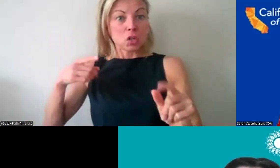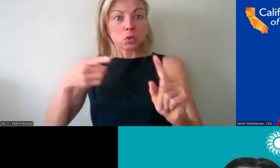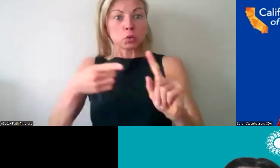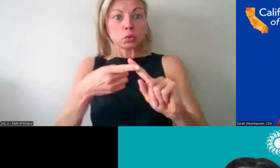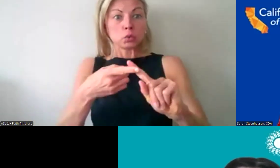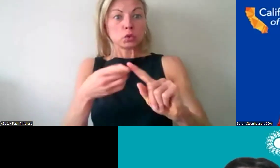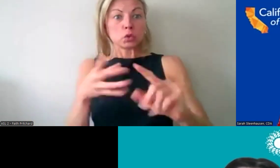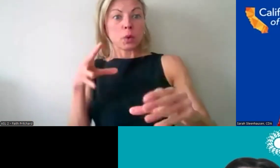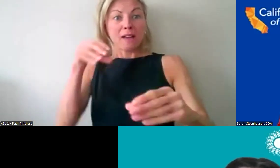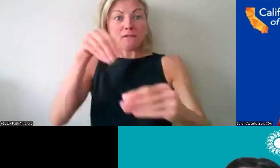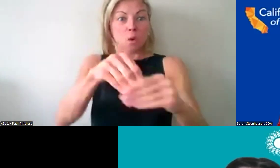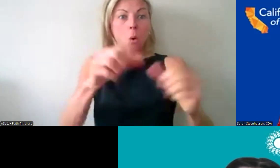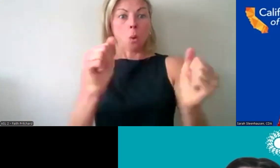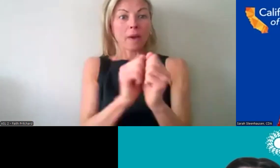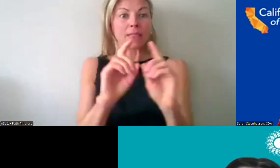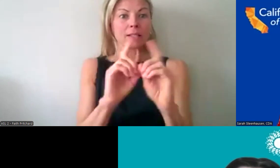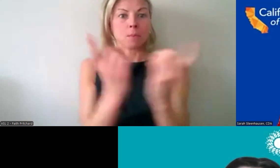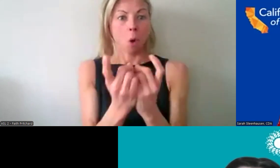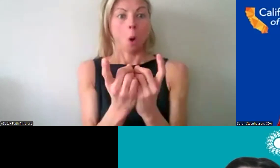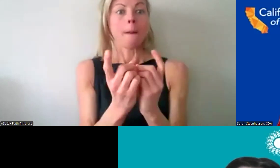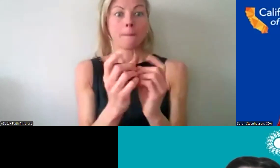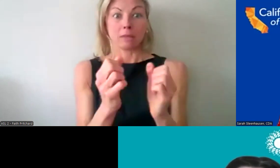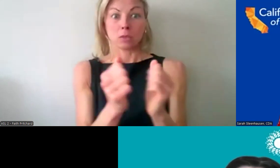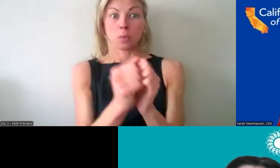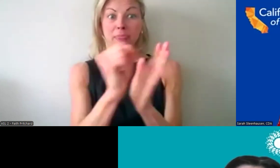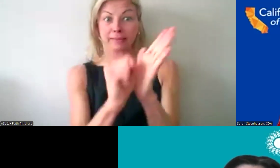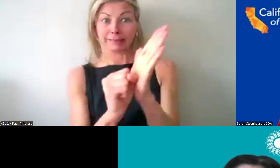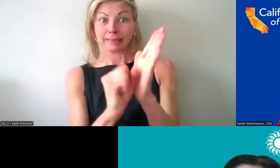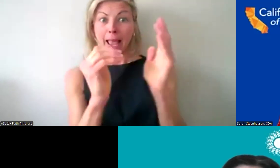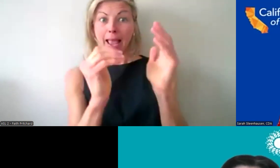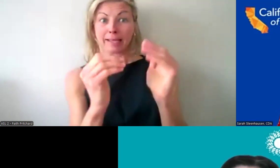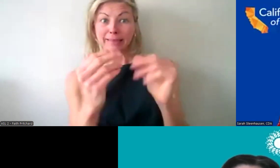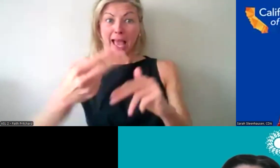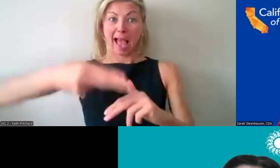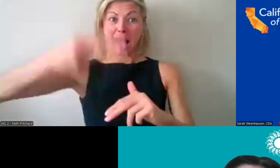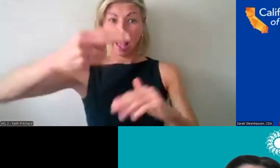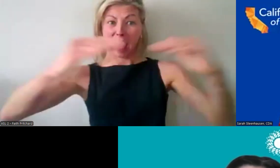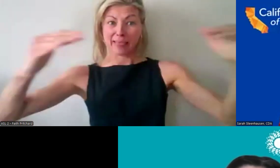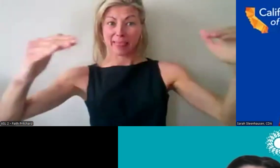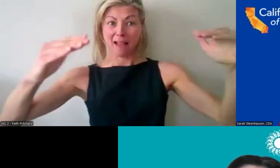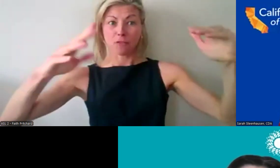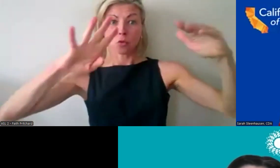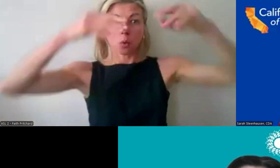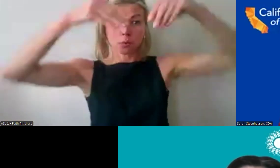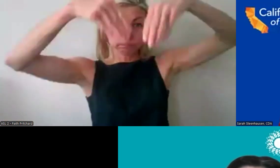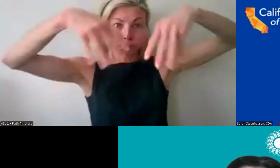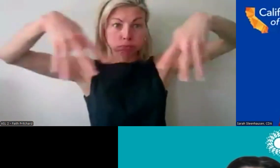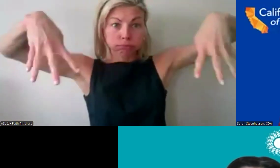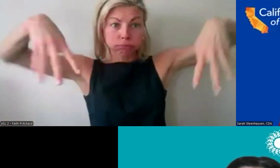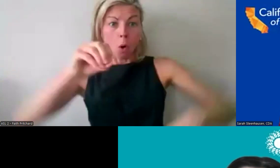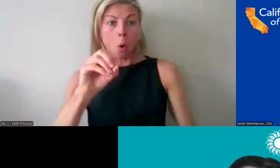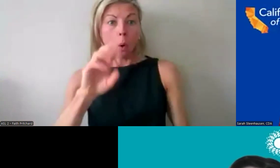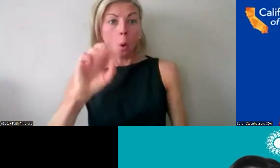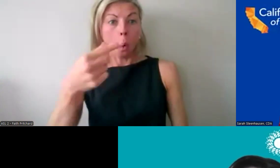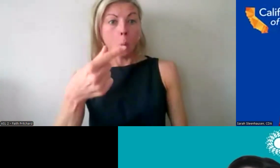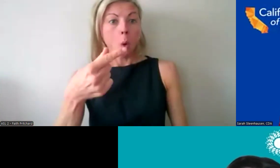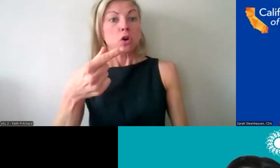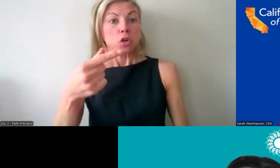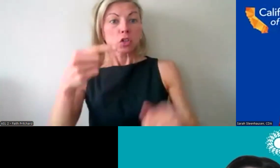engaging with the department and with the state at a very high level, like in your org chart kind of thing. And I think one of the keys to success of that has